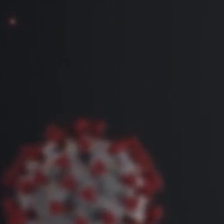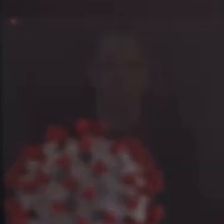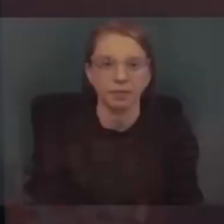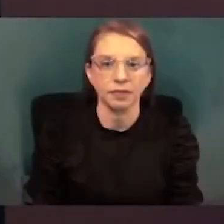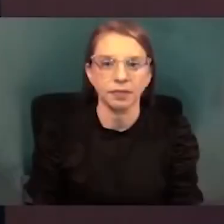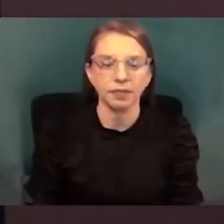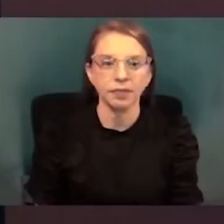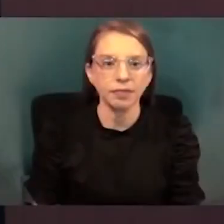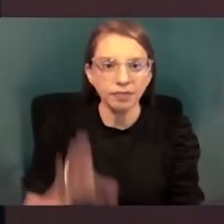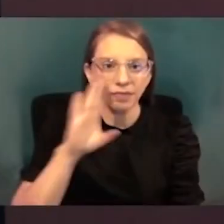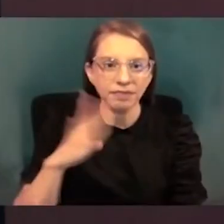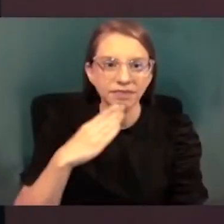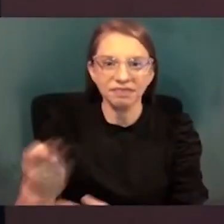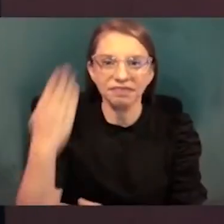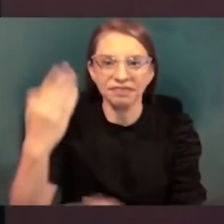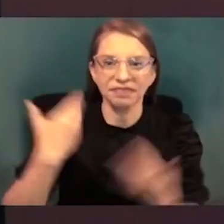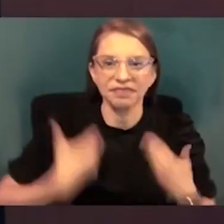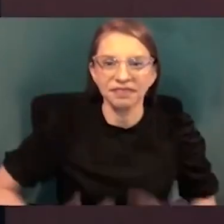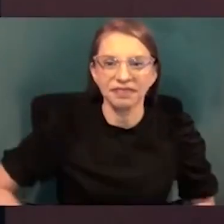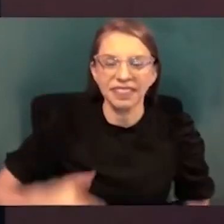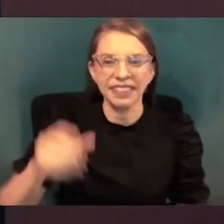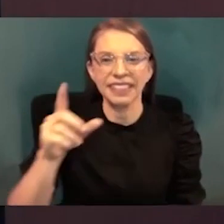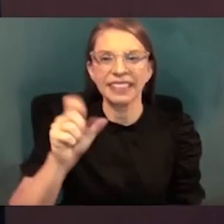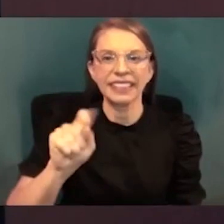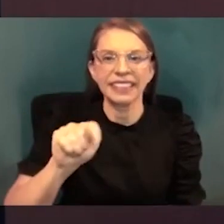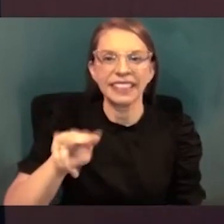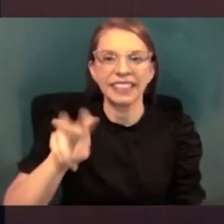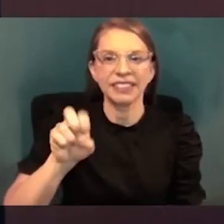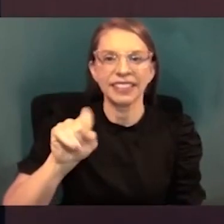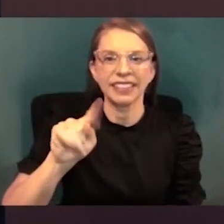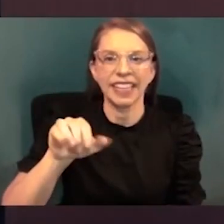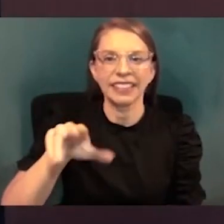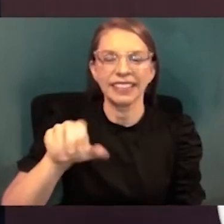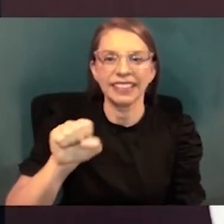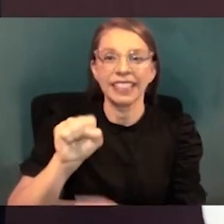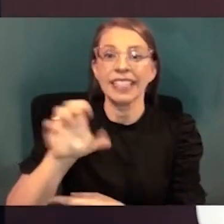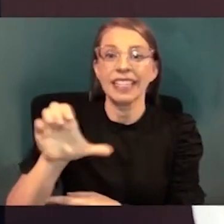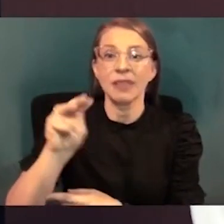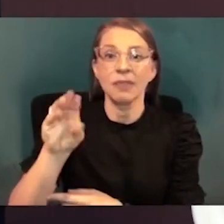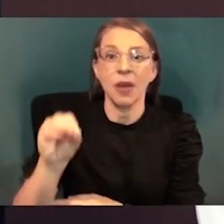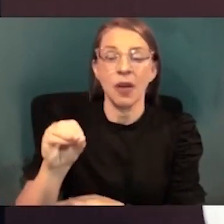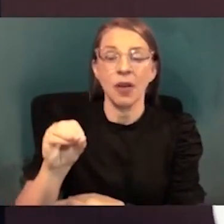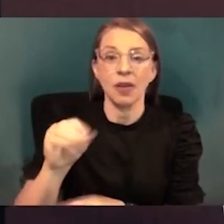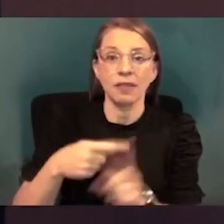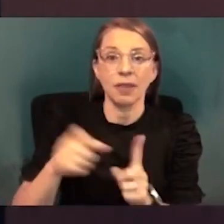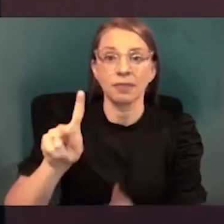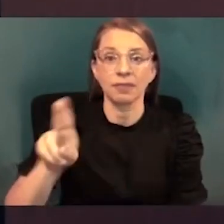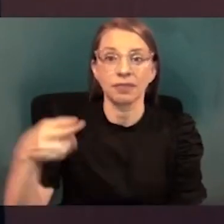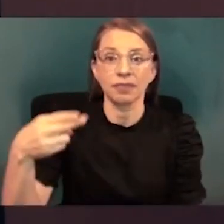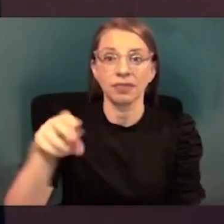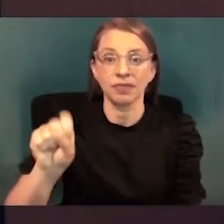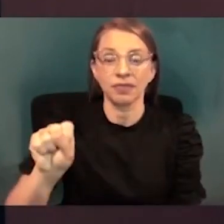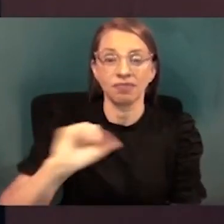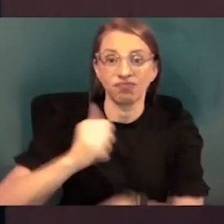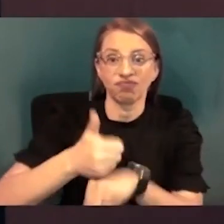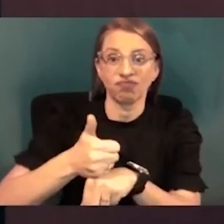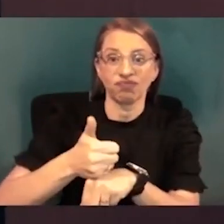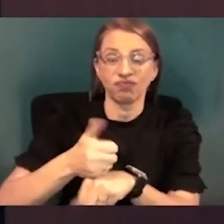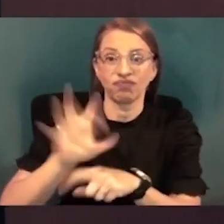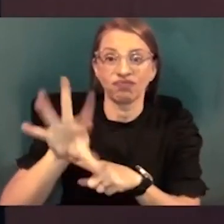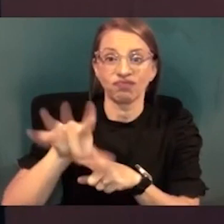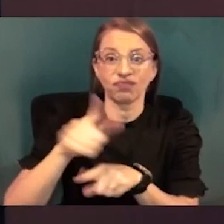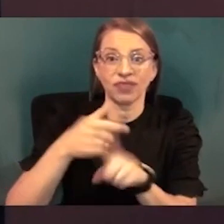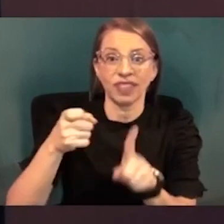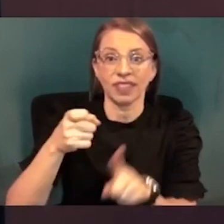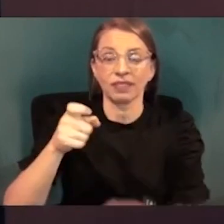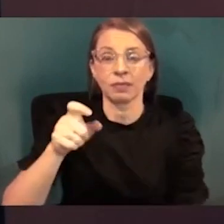Hey, good morning. This is Steve Stites, Chief Medical Officer here at the University of Kansas Health System, broadcasting live with you from the Dolph Simons Family Studio. Delighted to be back